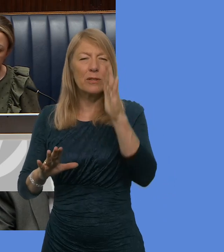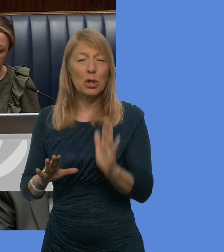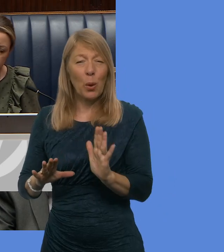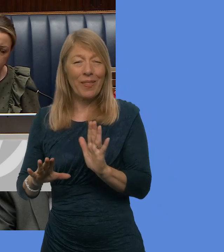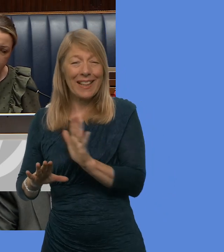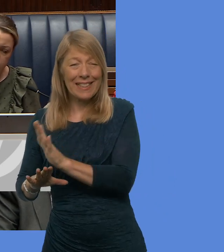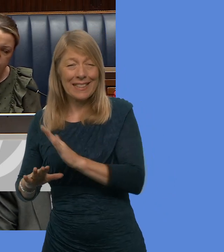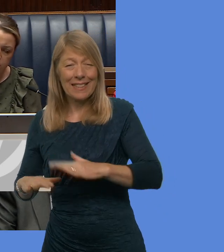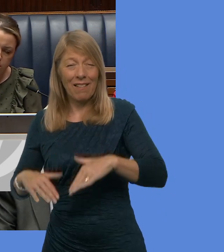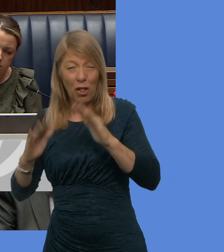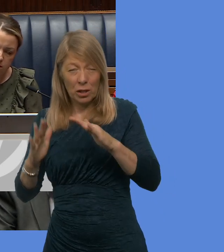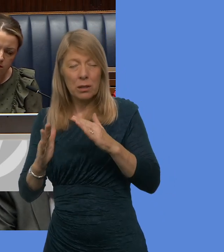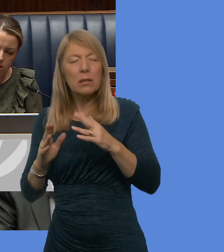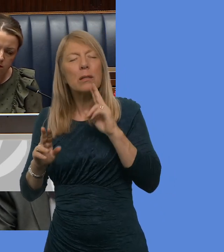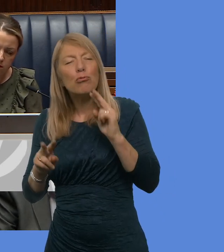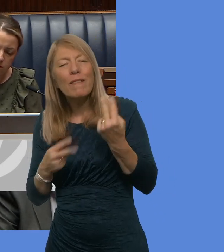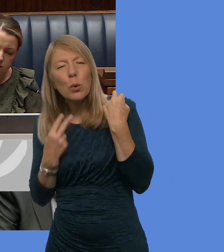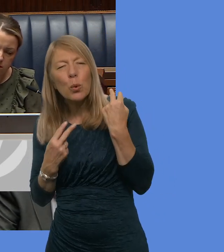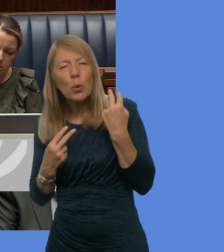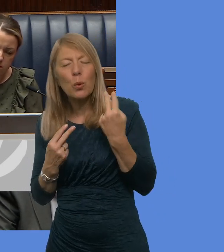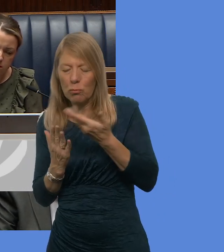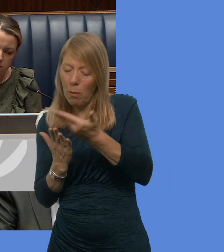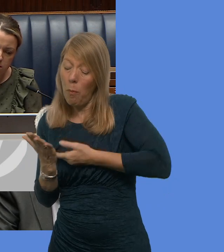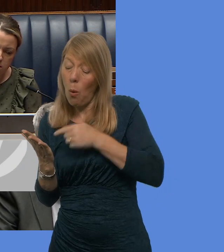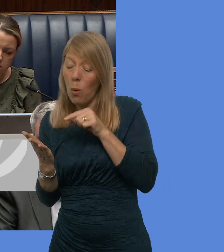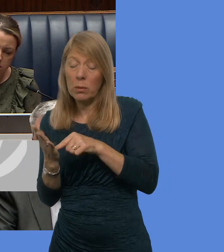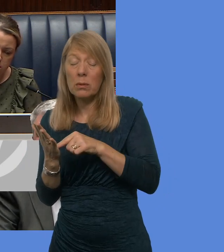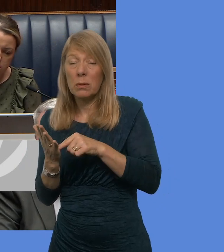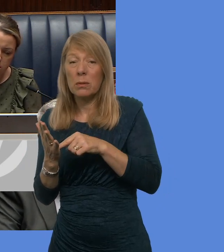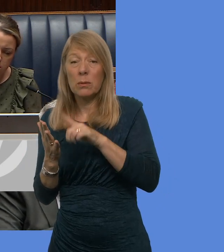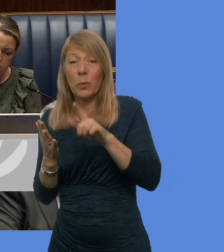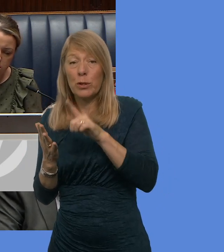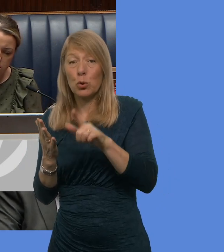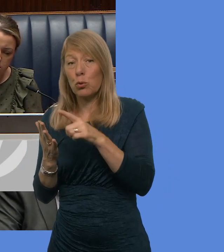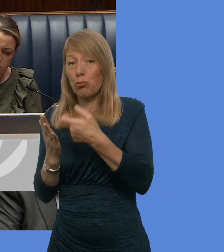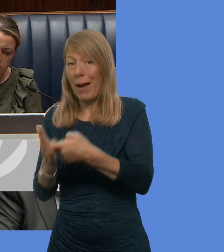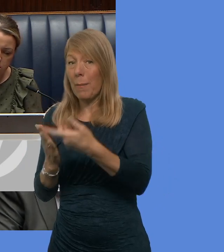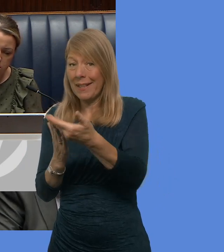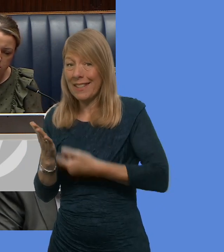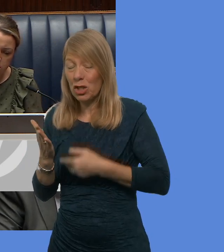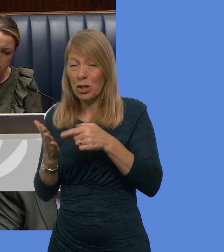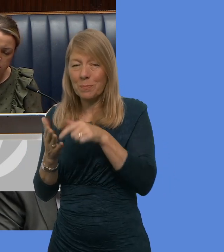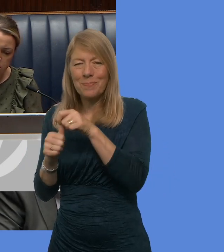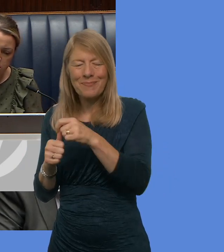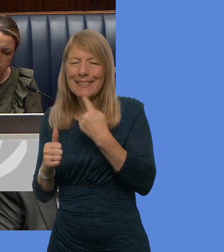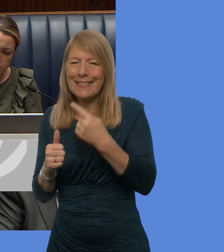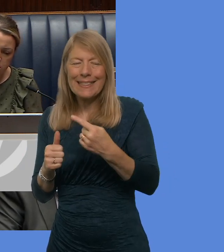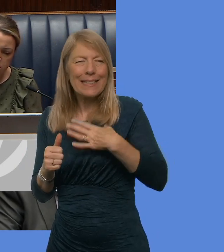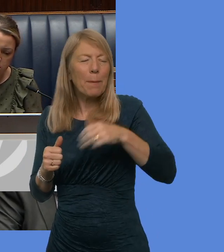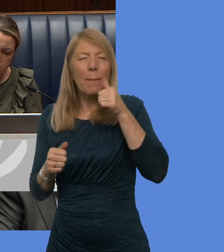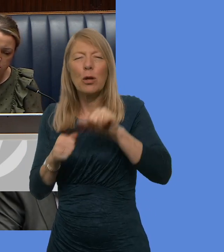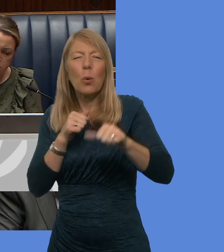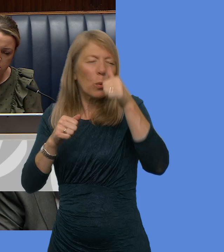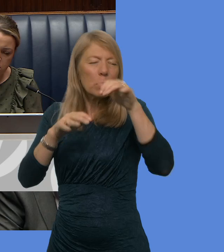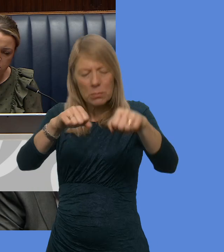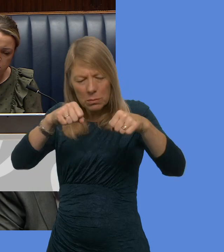recommendations, and these cover a range of measures including the provision of flood forecasting, the development of additional flood risk management